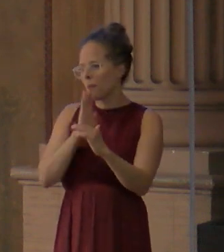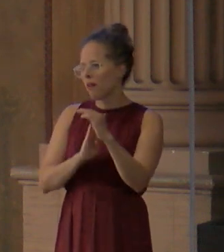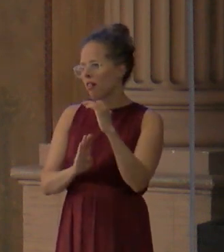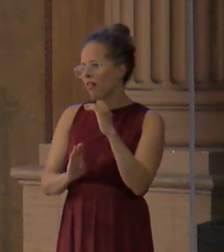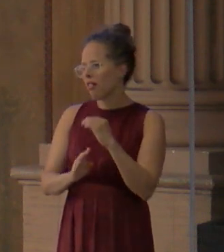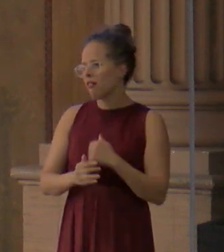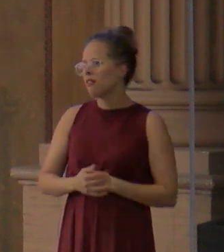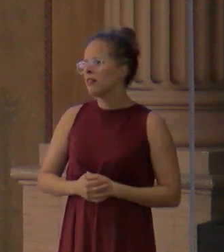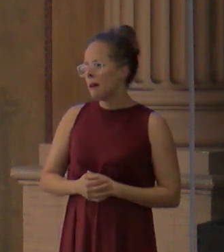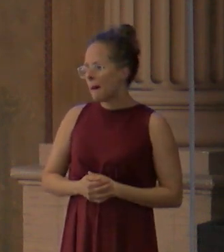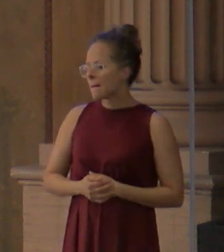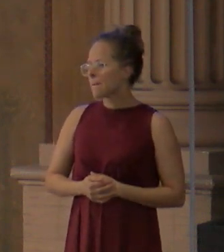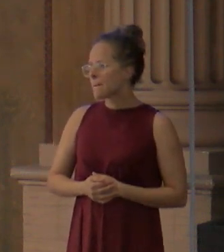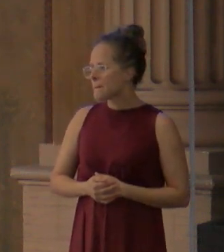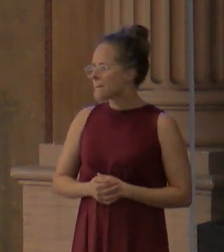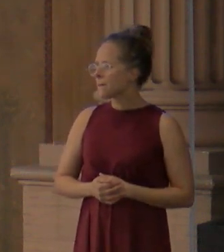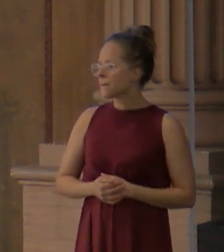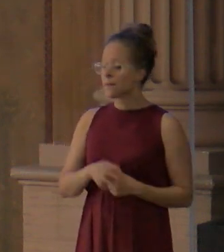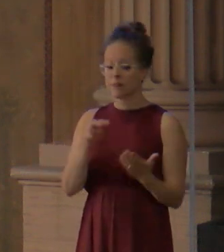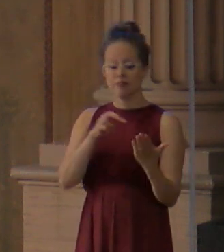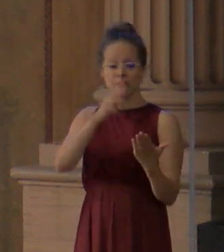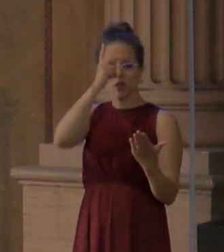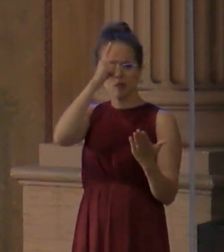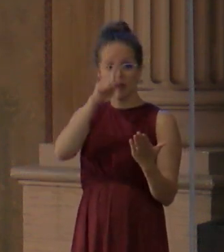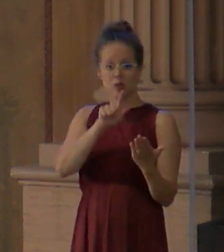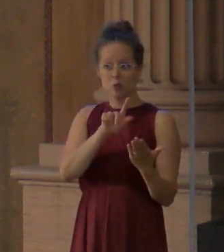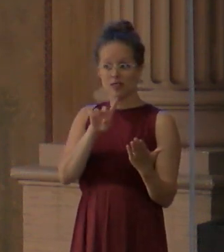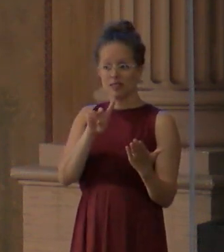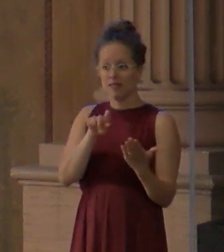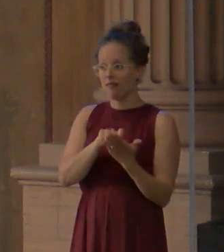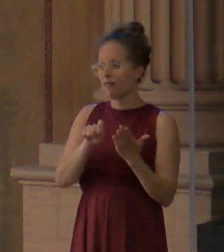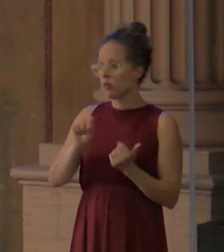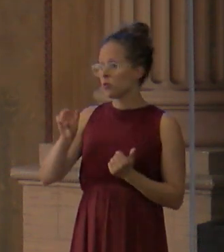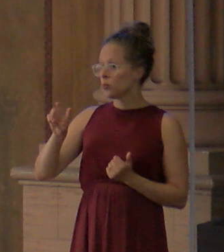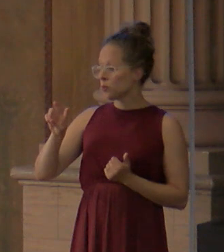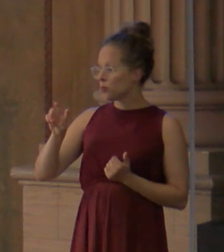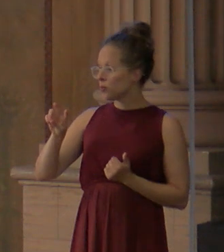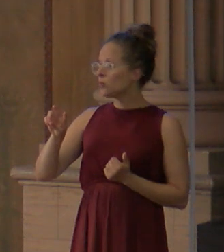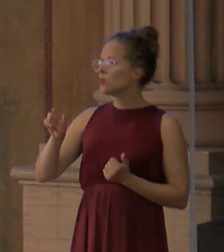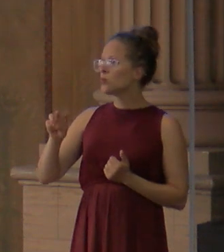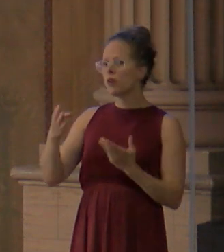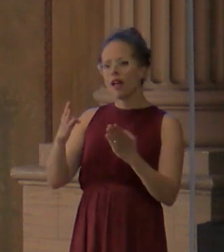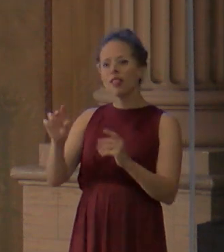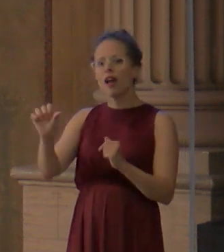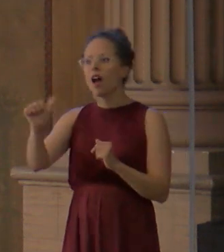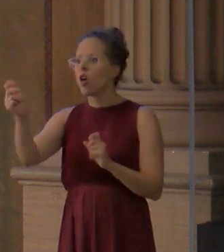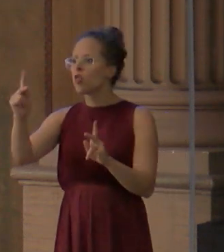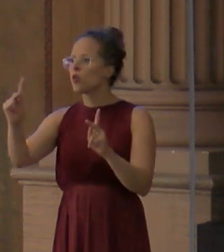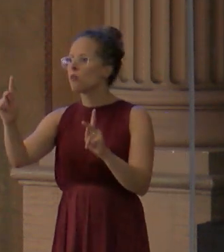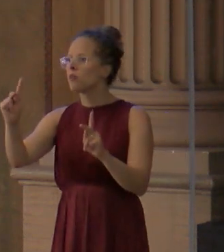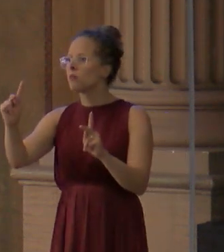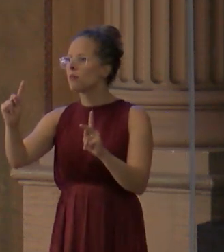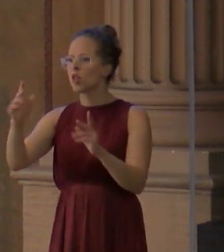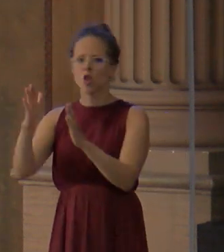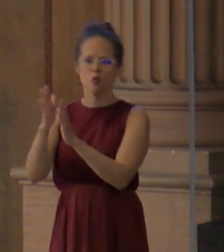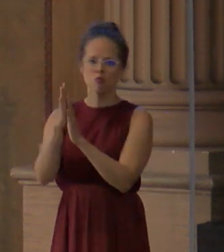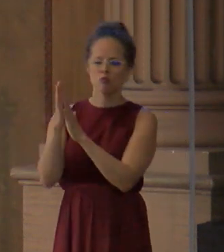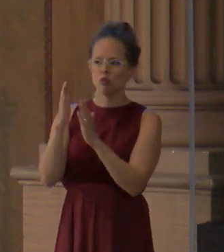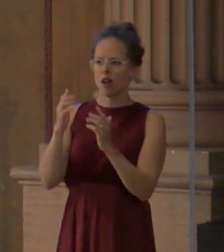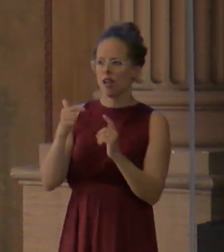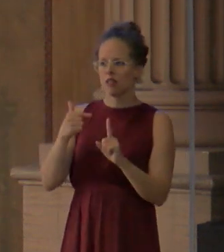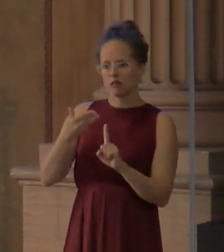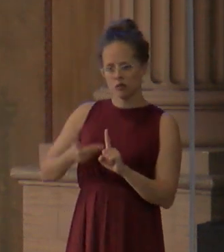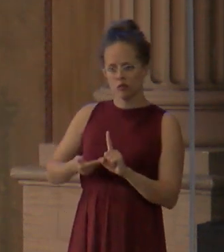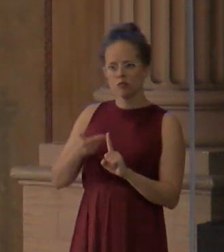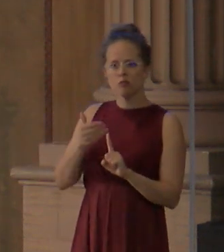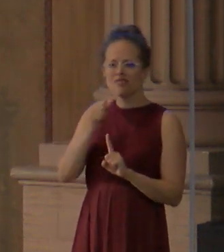Wise speech is humble. Look at Proverbs 27, verse 2. Let another praise you and not your own mouth, a stranger and not